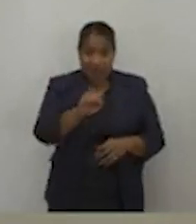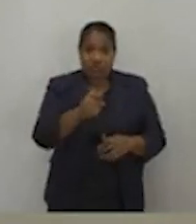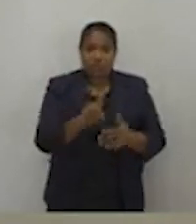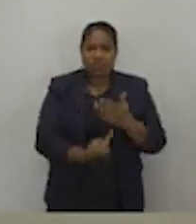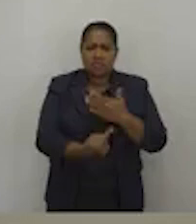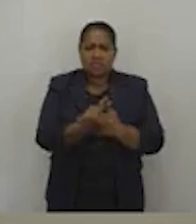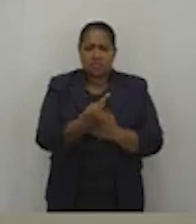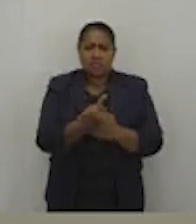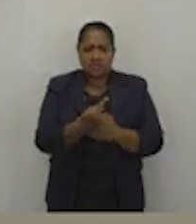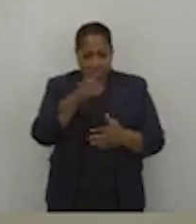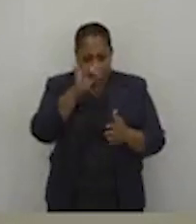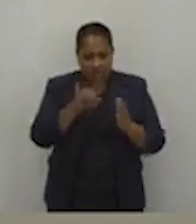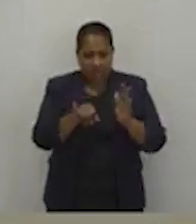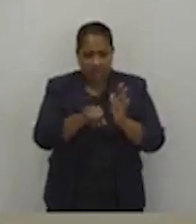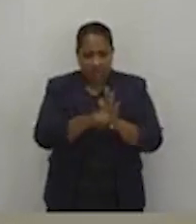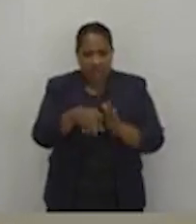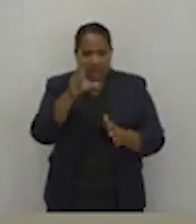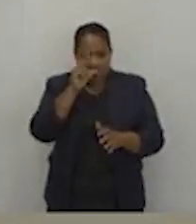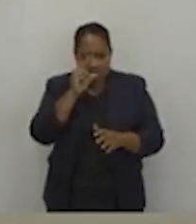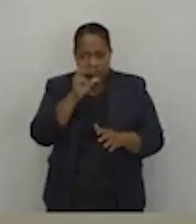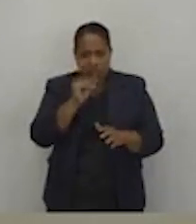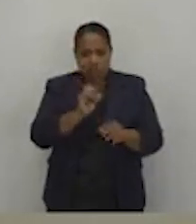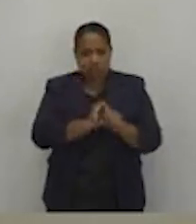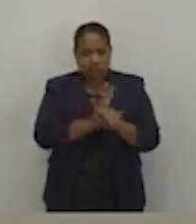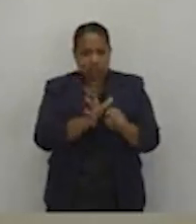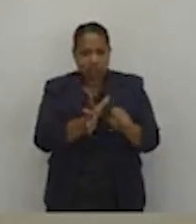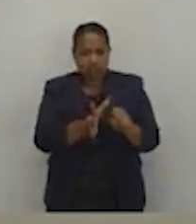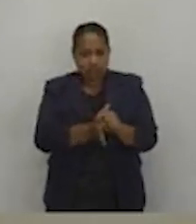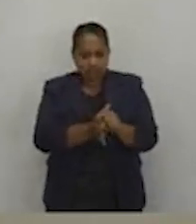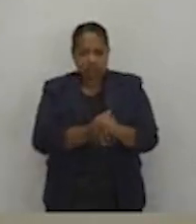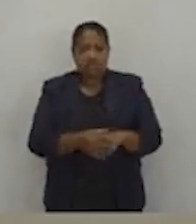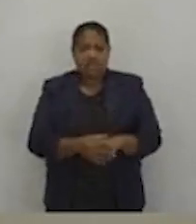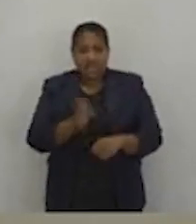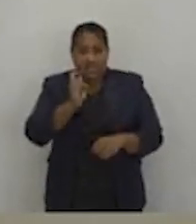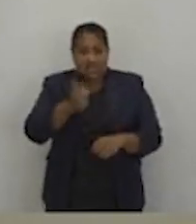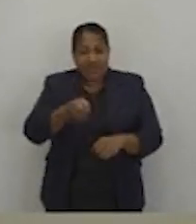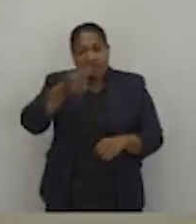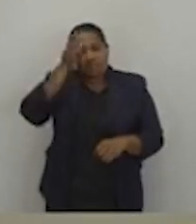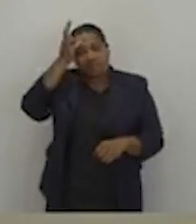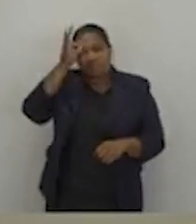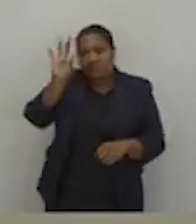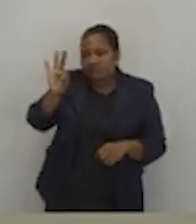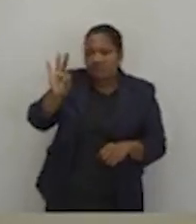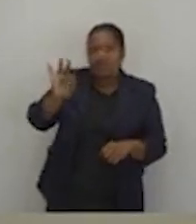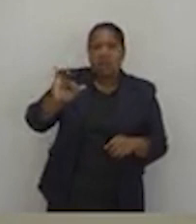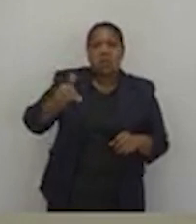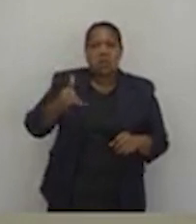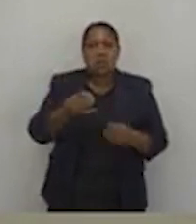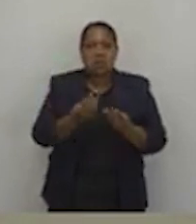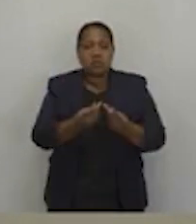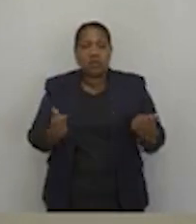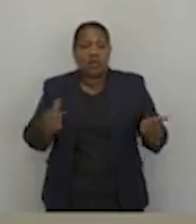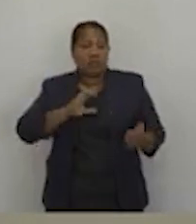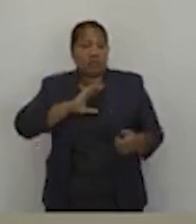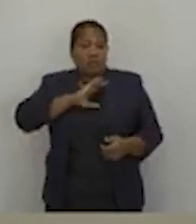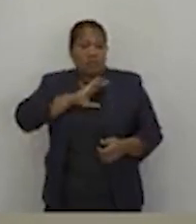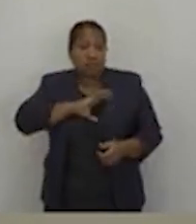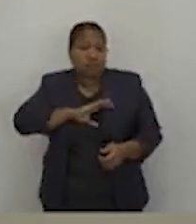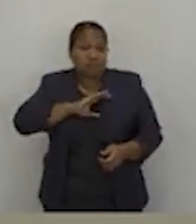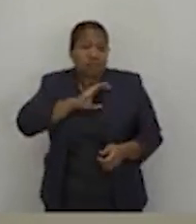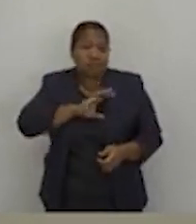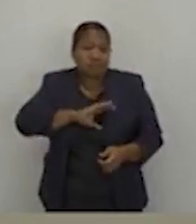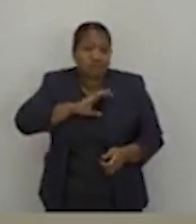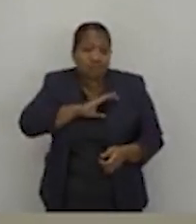possible COVID-19 cases. If you have a fever or any symptoms, like a dry cough or loss